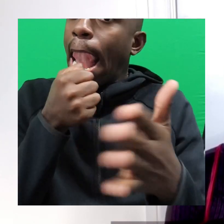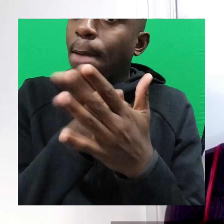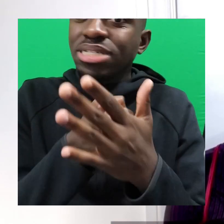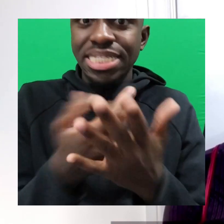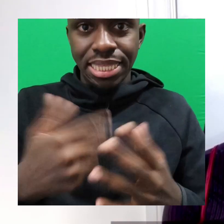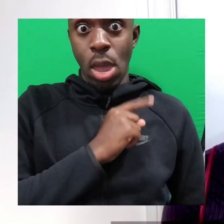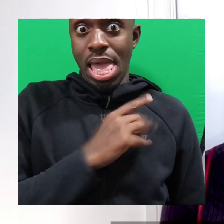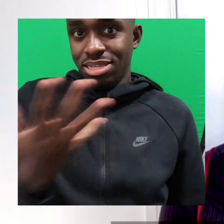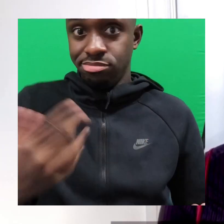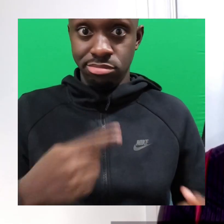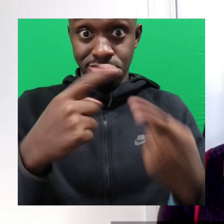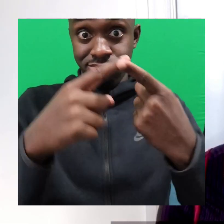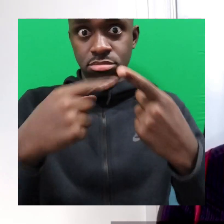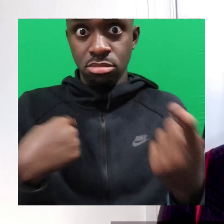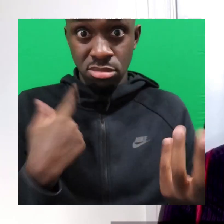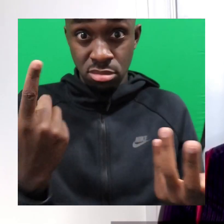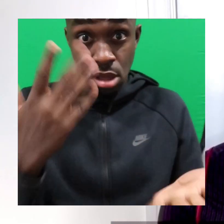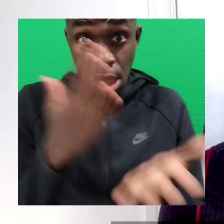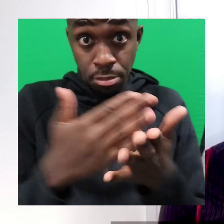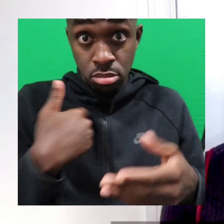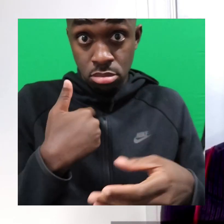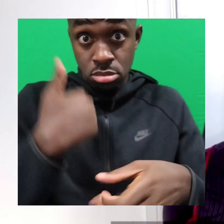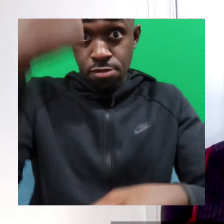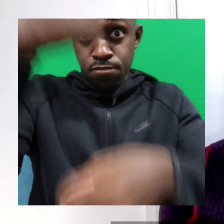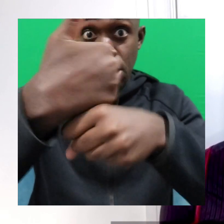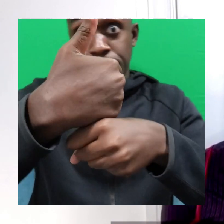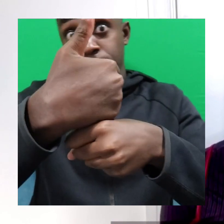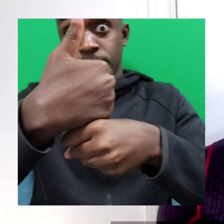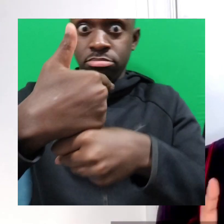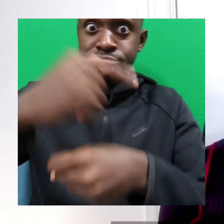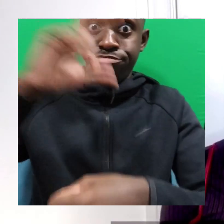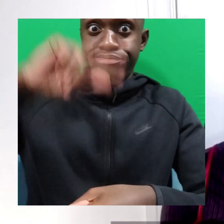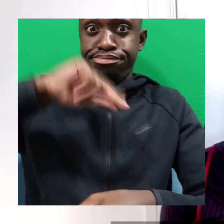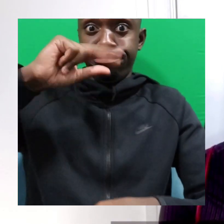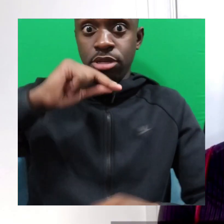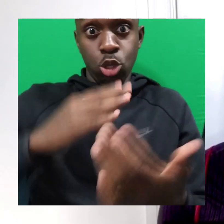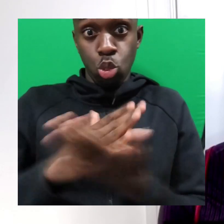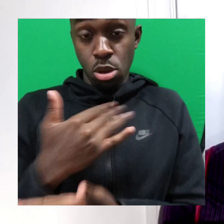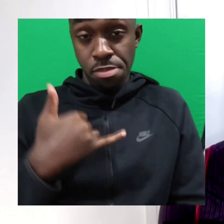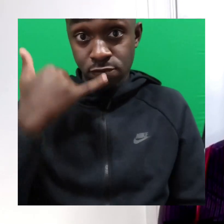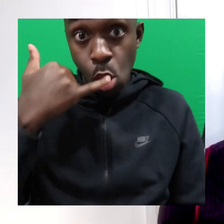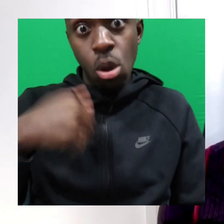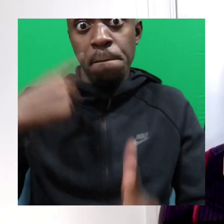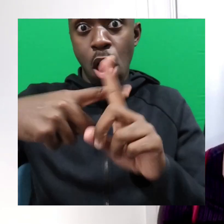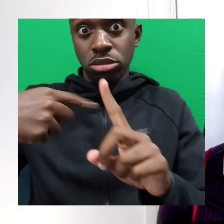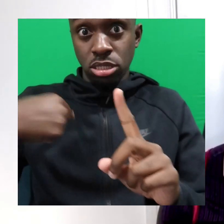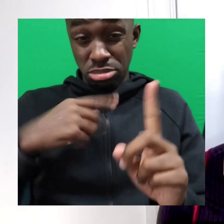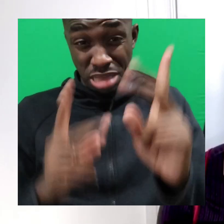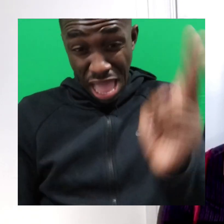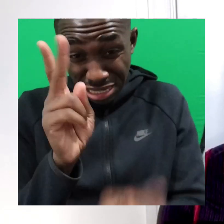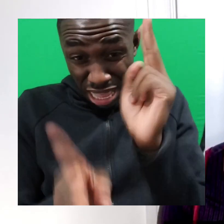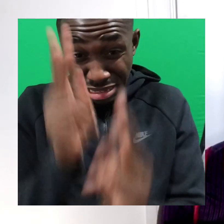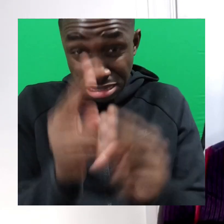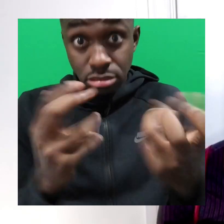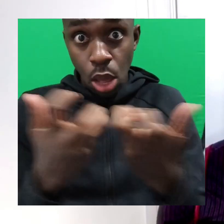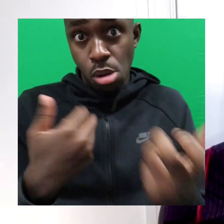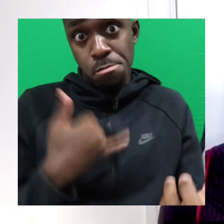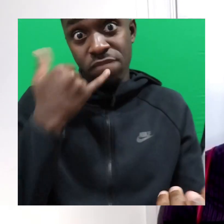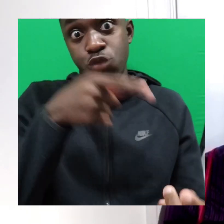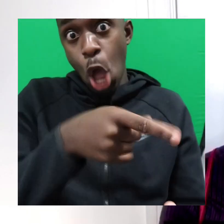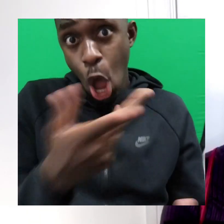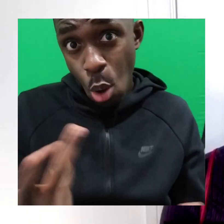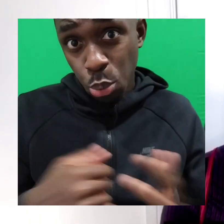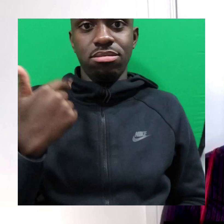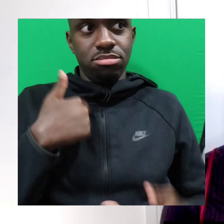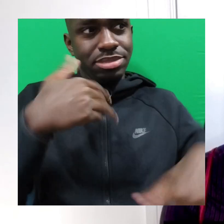to translate my videos, he sends it to me via WeTransfer and I save it on my phone and I sync